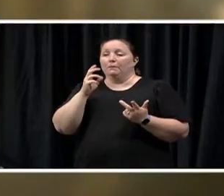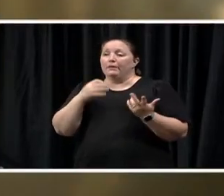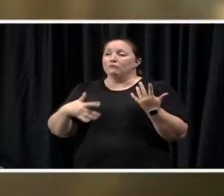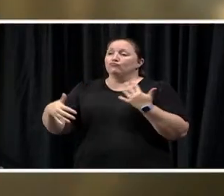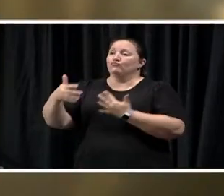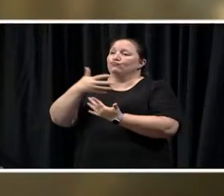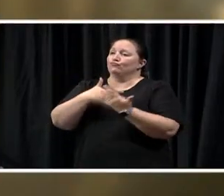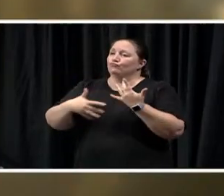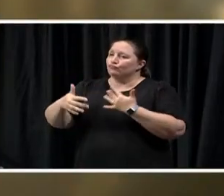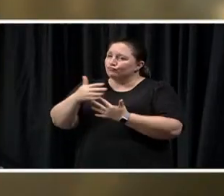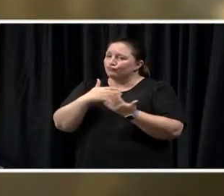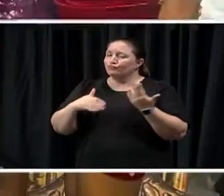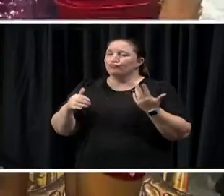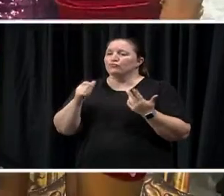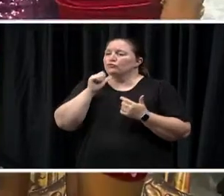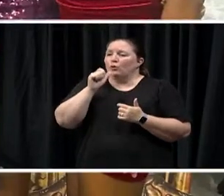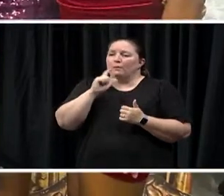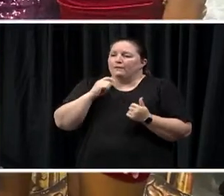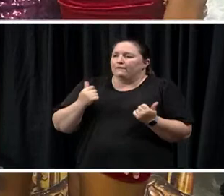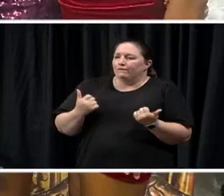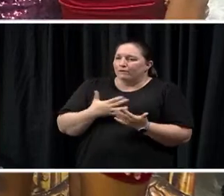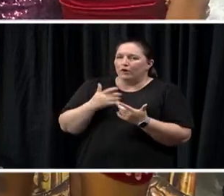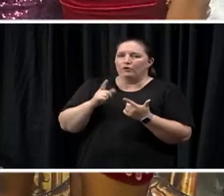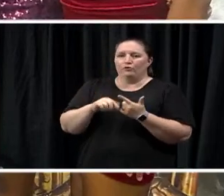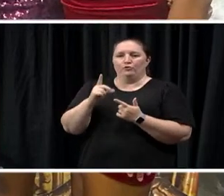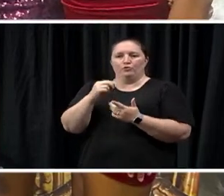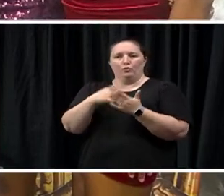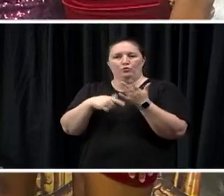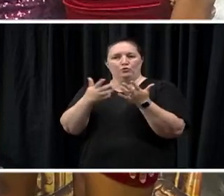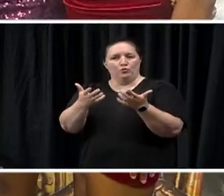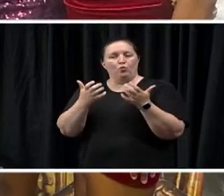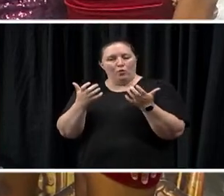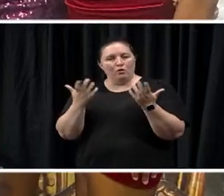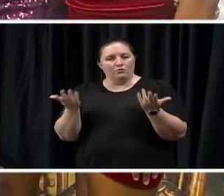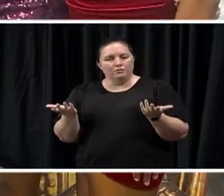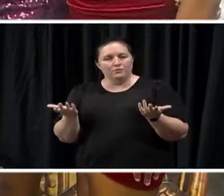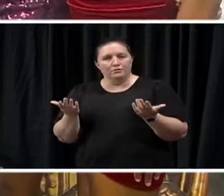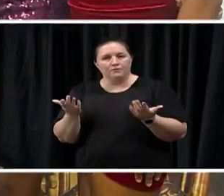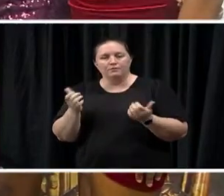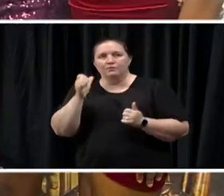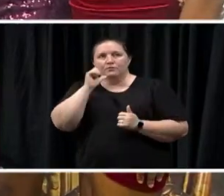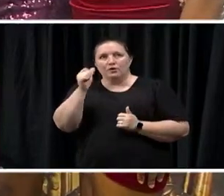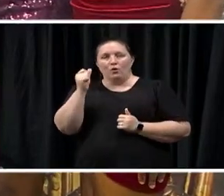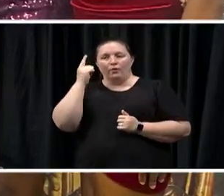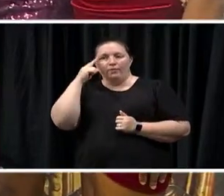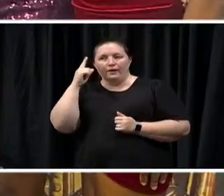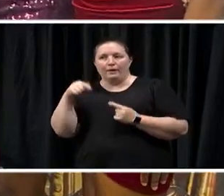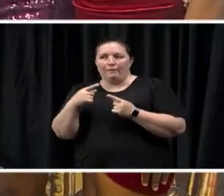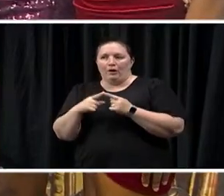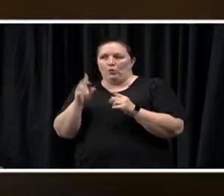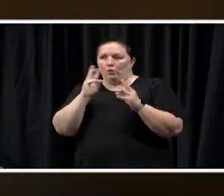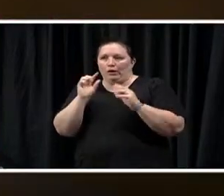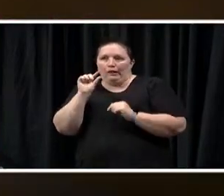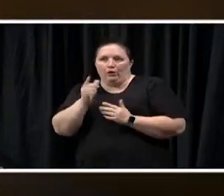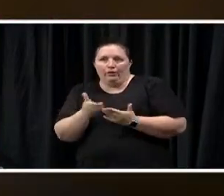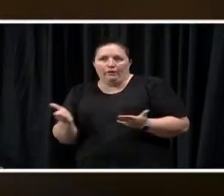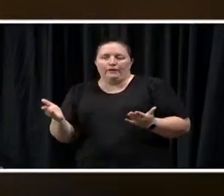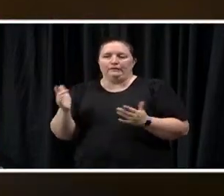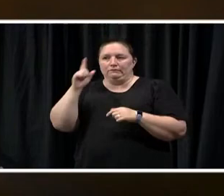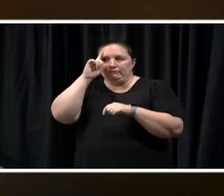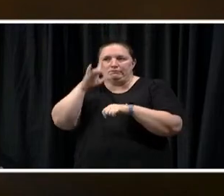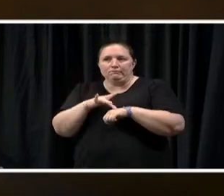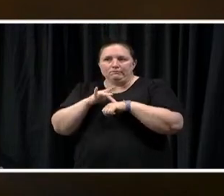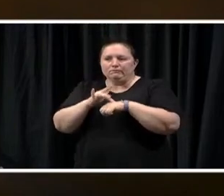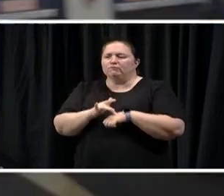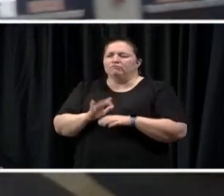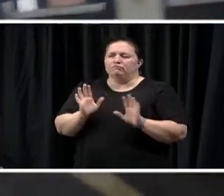you know, like don't be afraid to do what you wanna do. Don't think about the little stuff too much. Like, you know, high school, it's